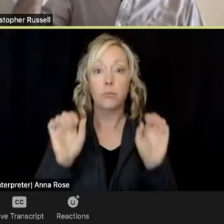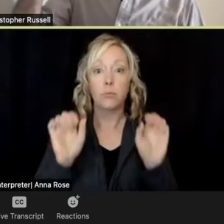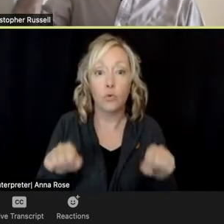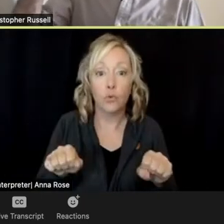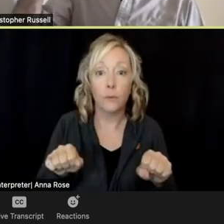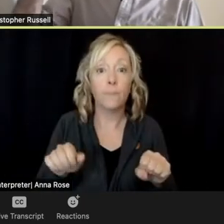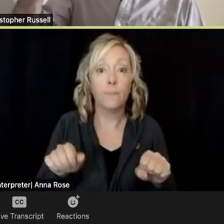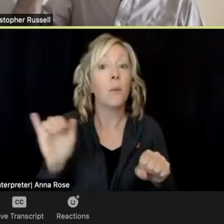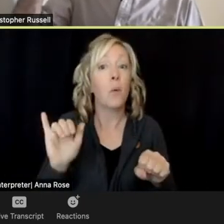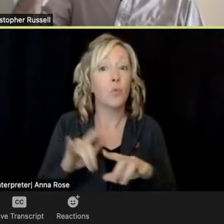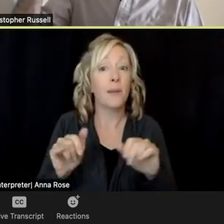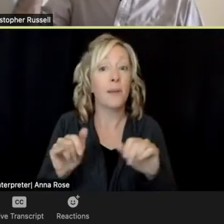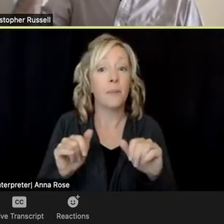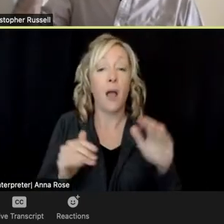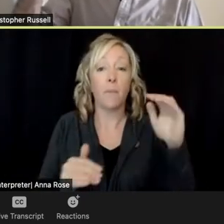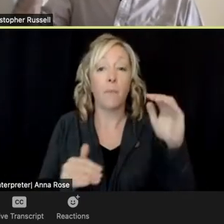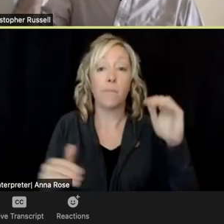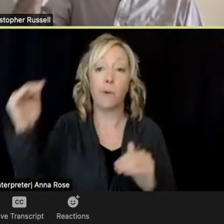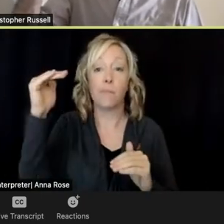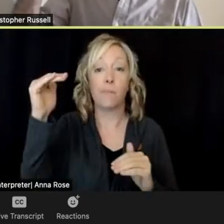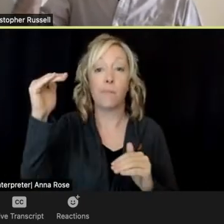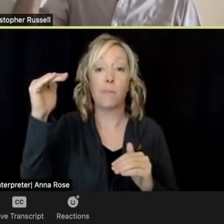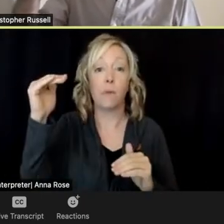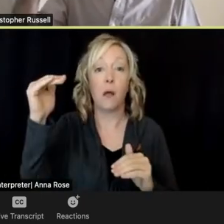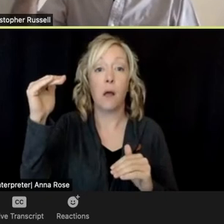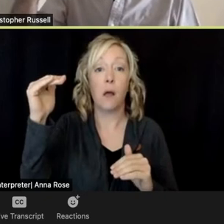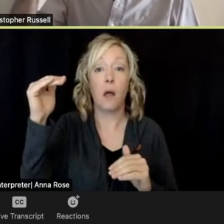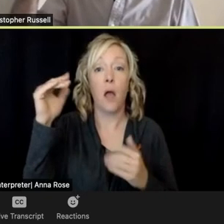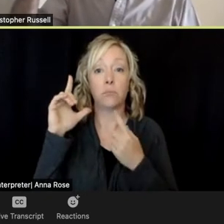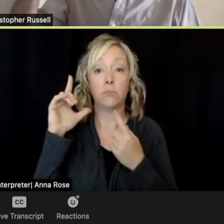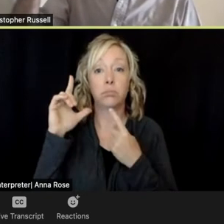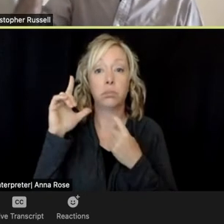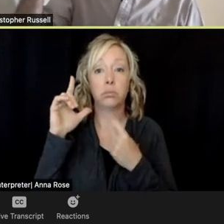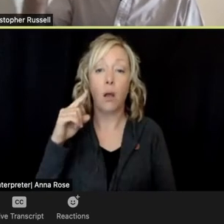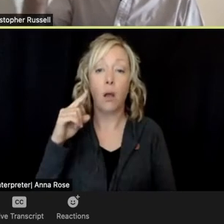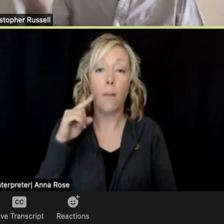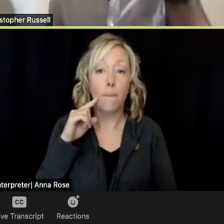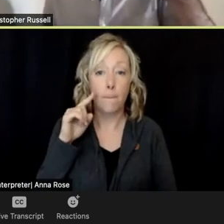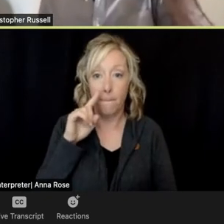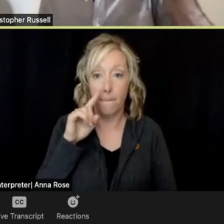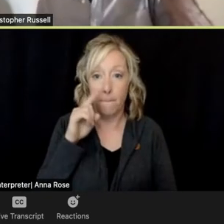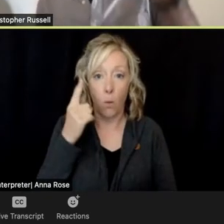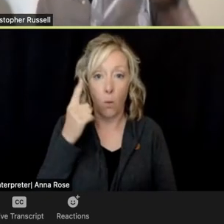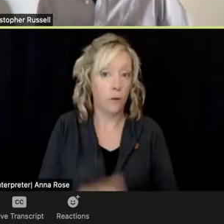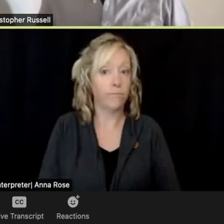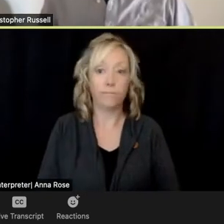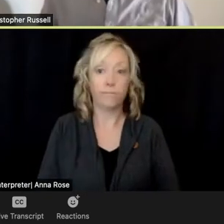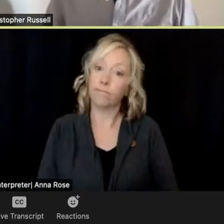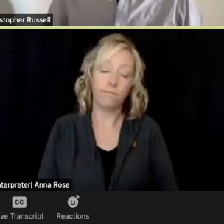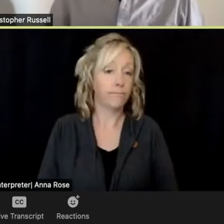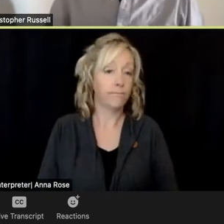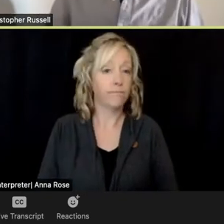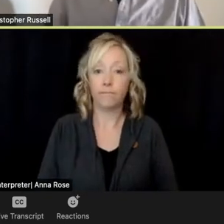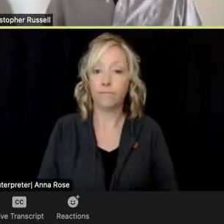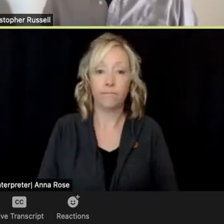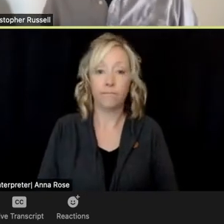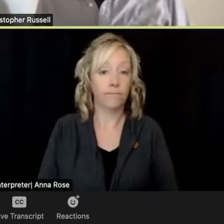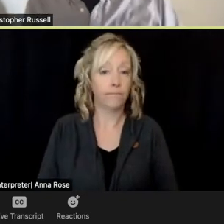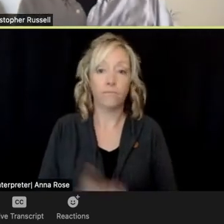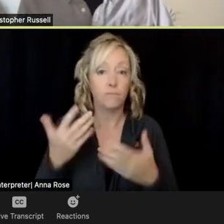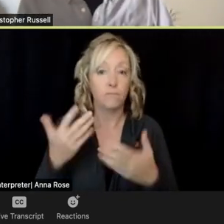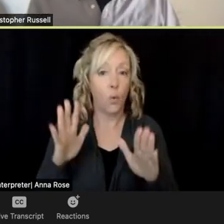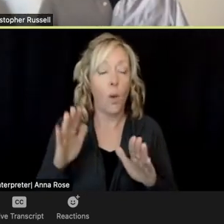we also don't want to give a student too low of expectations, because then they're going to get bored